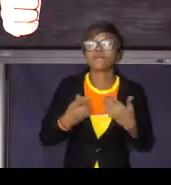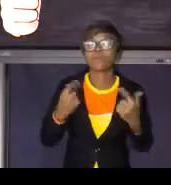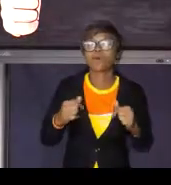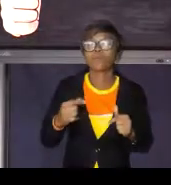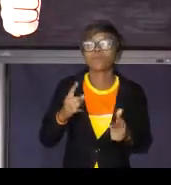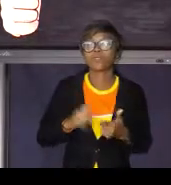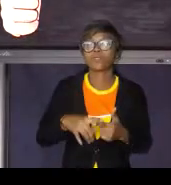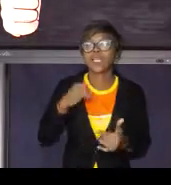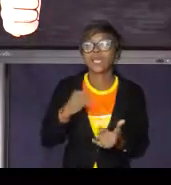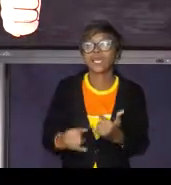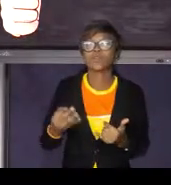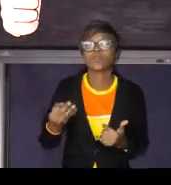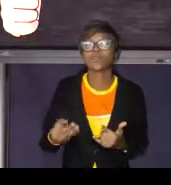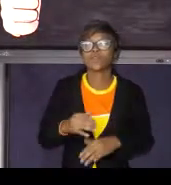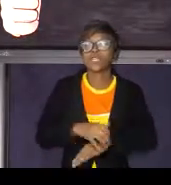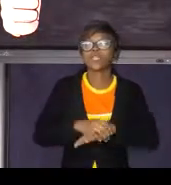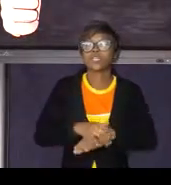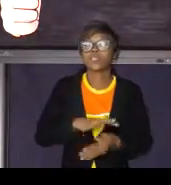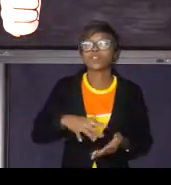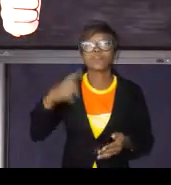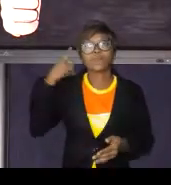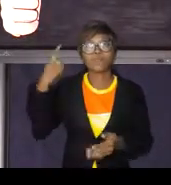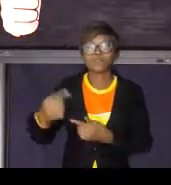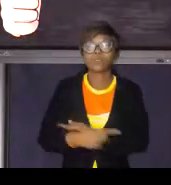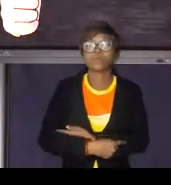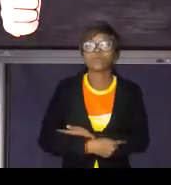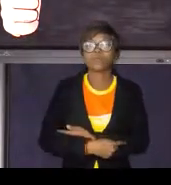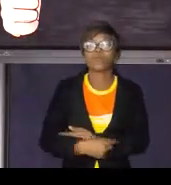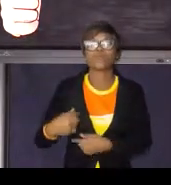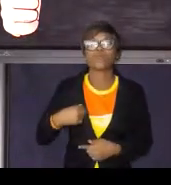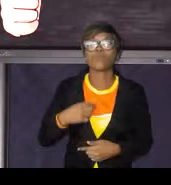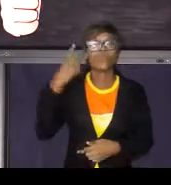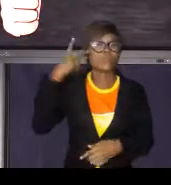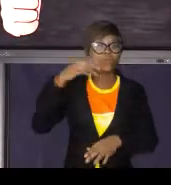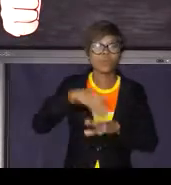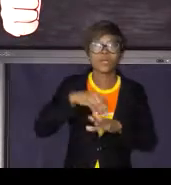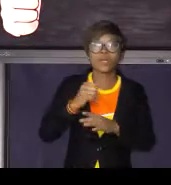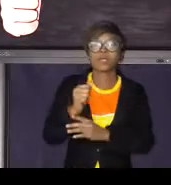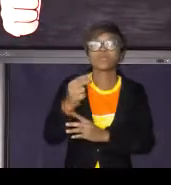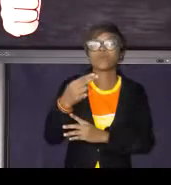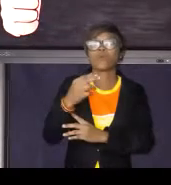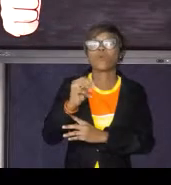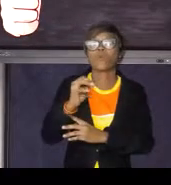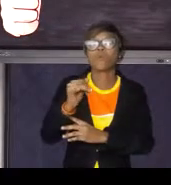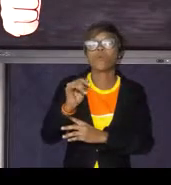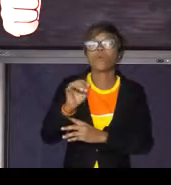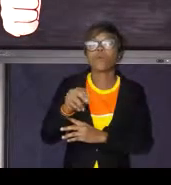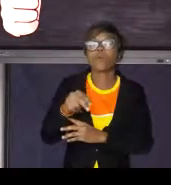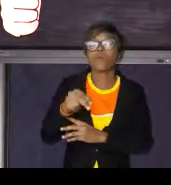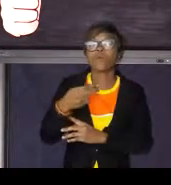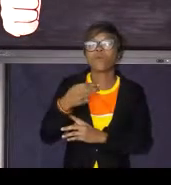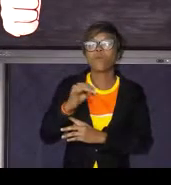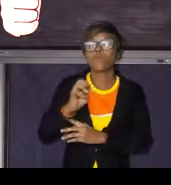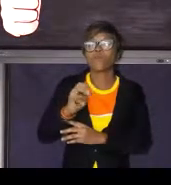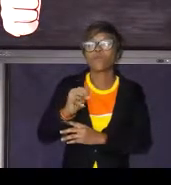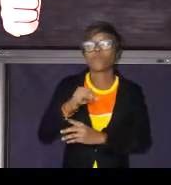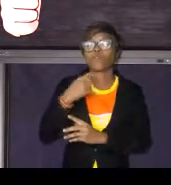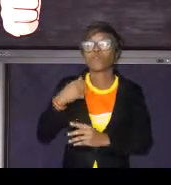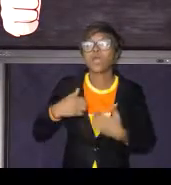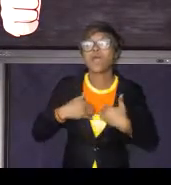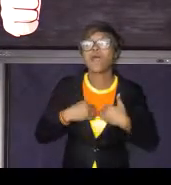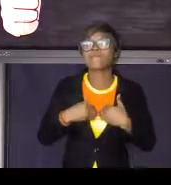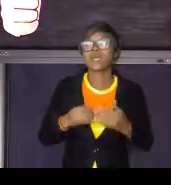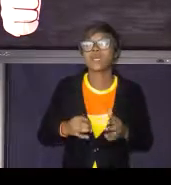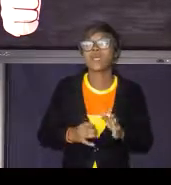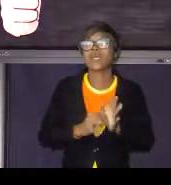have come to the end of the English Studies lesson for today. We looked at homophones. Yes, and we had